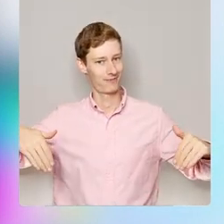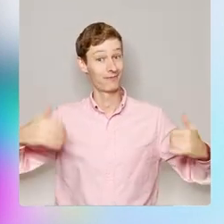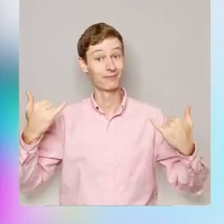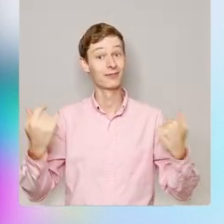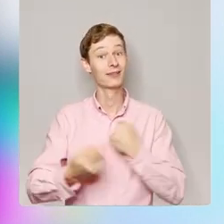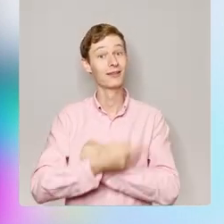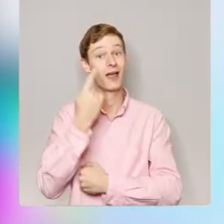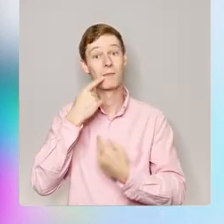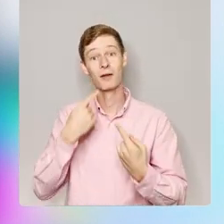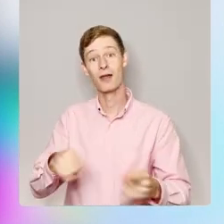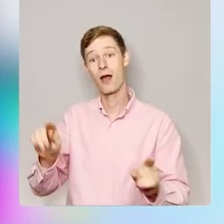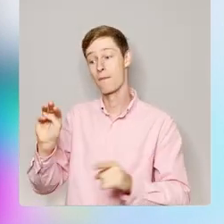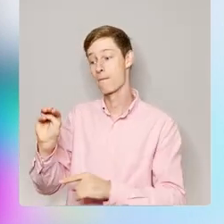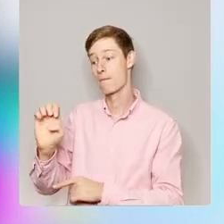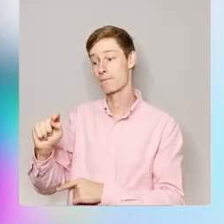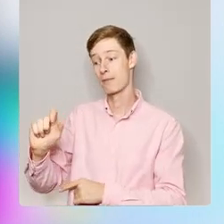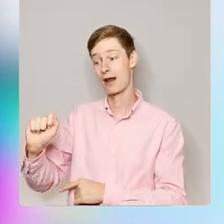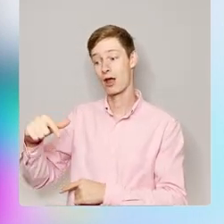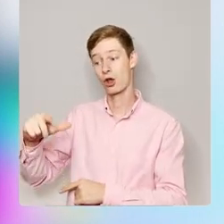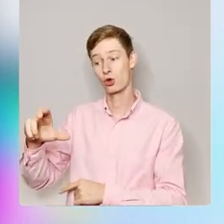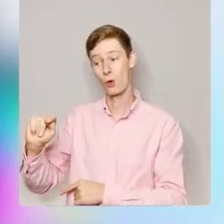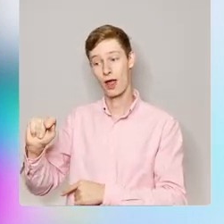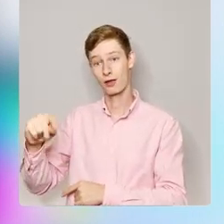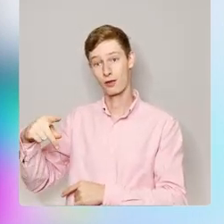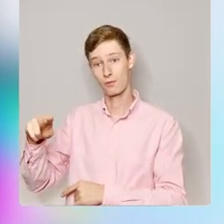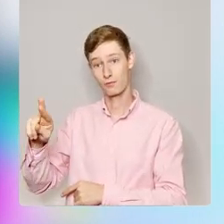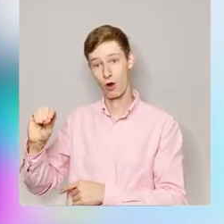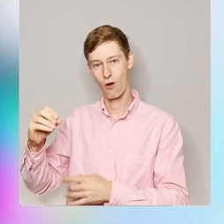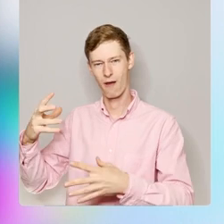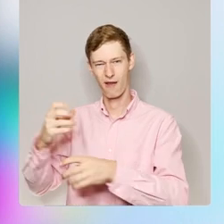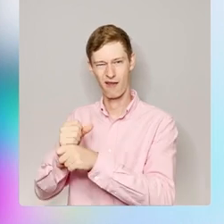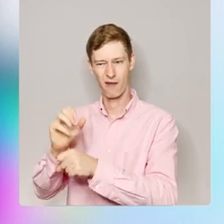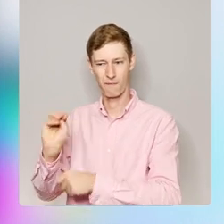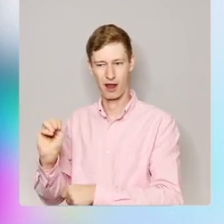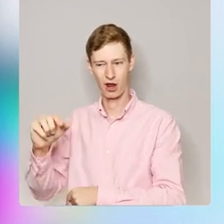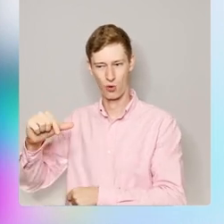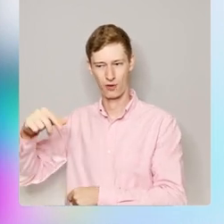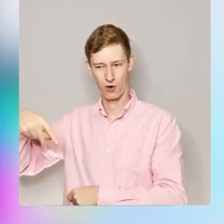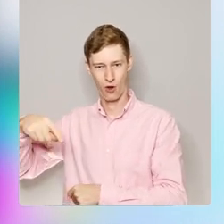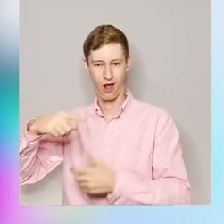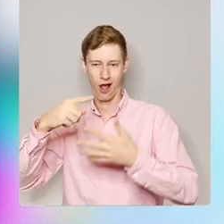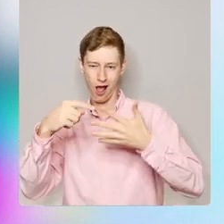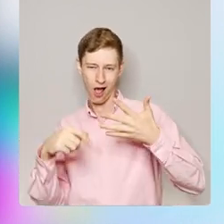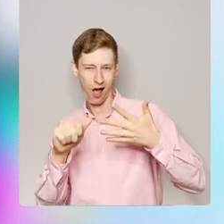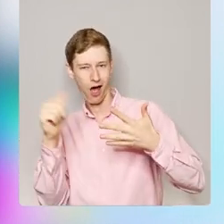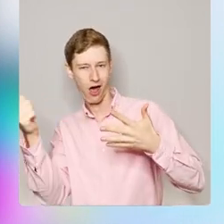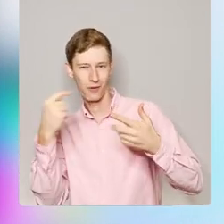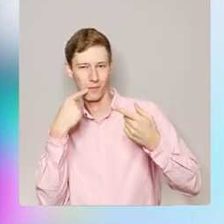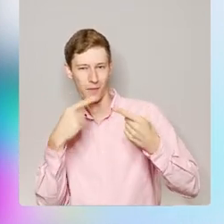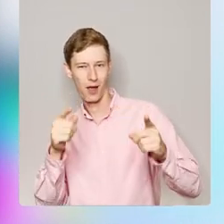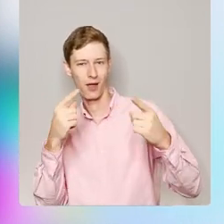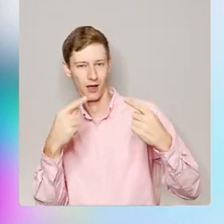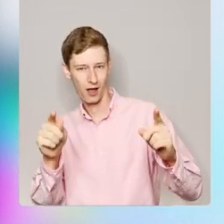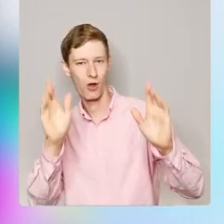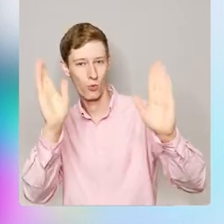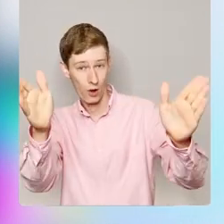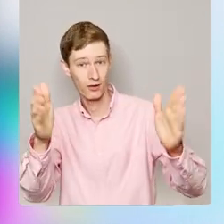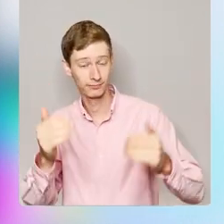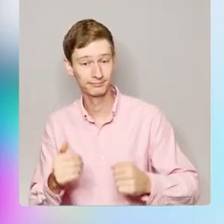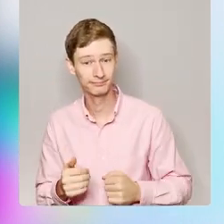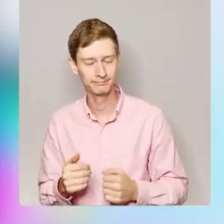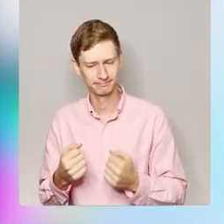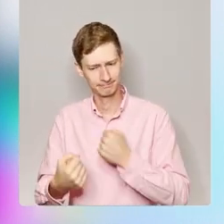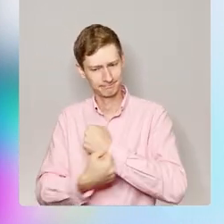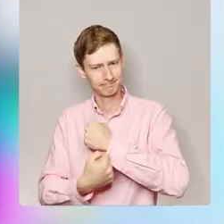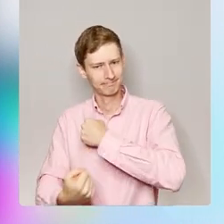with the announcement of the MetaQuest Pro and through all of the sessions that we're going to show today, it's foundational to